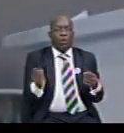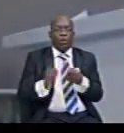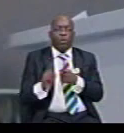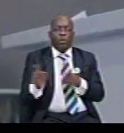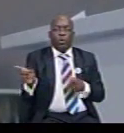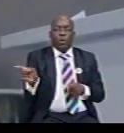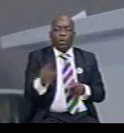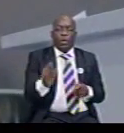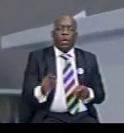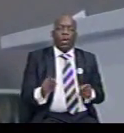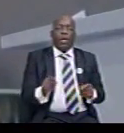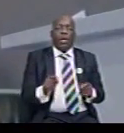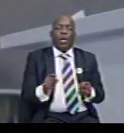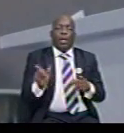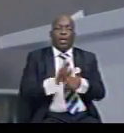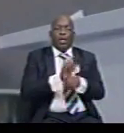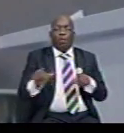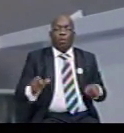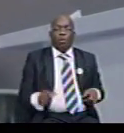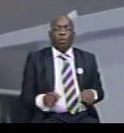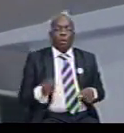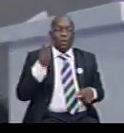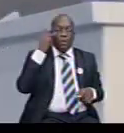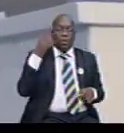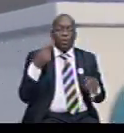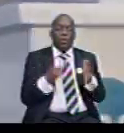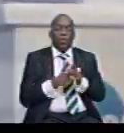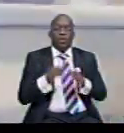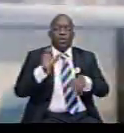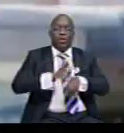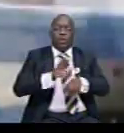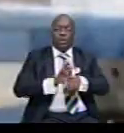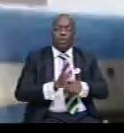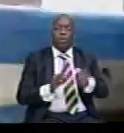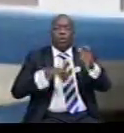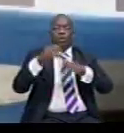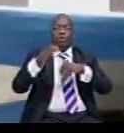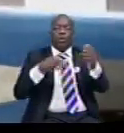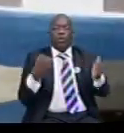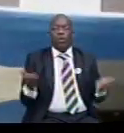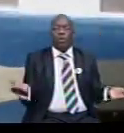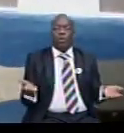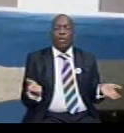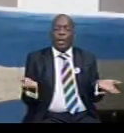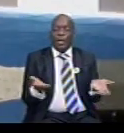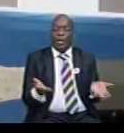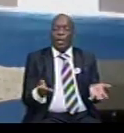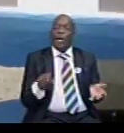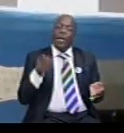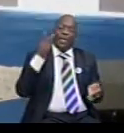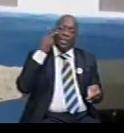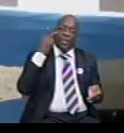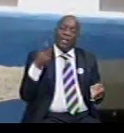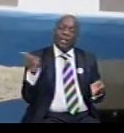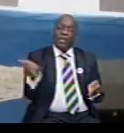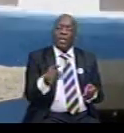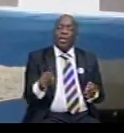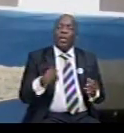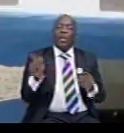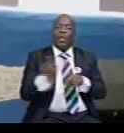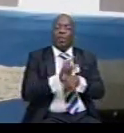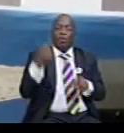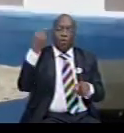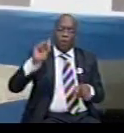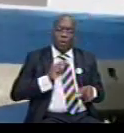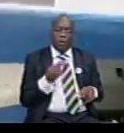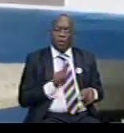what they did. Look at this church building. Other people labored. They labored for years. They labored for months. And now they have given us a